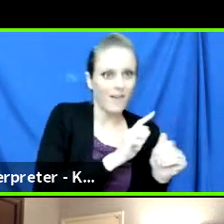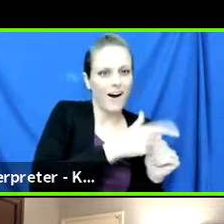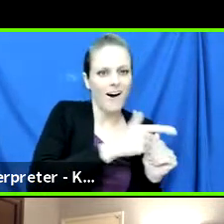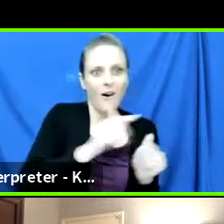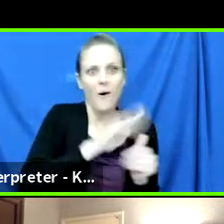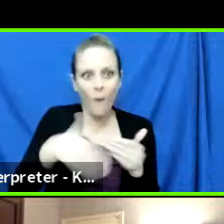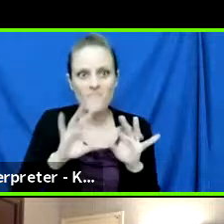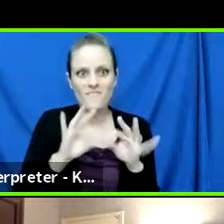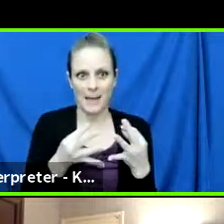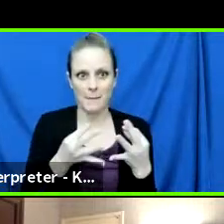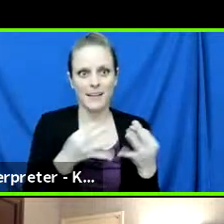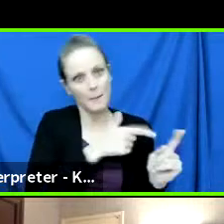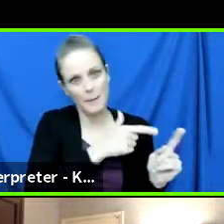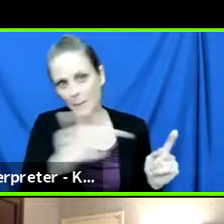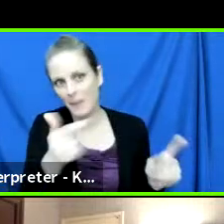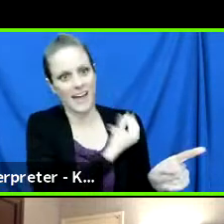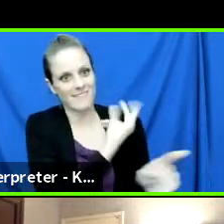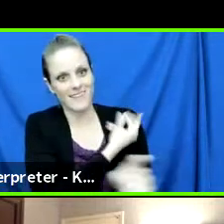scare.